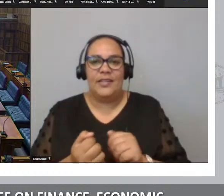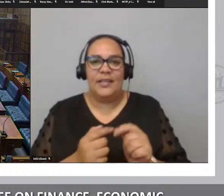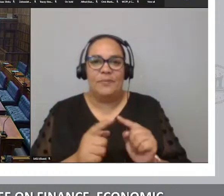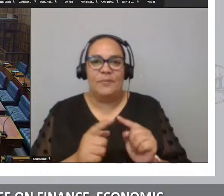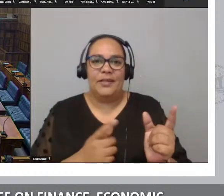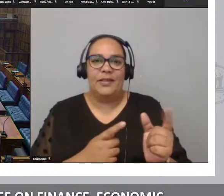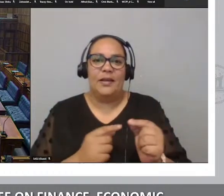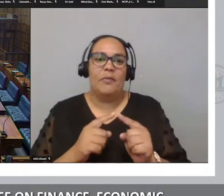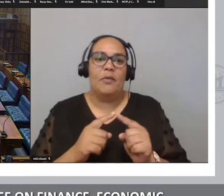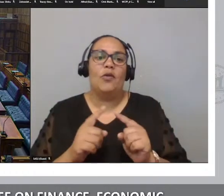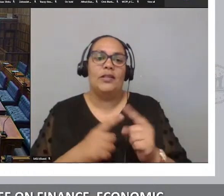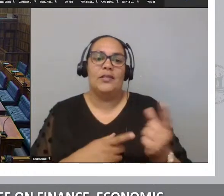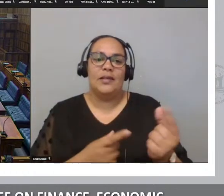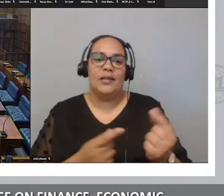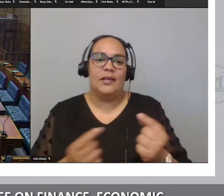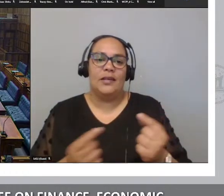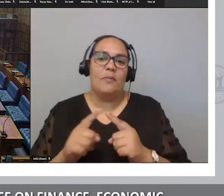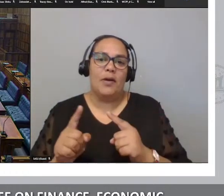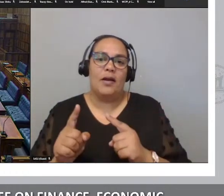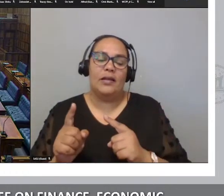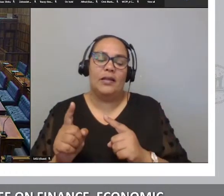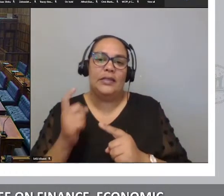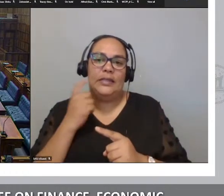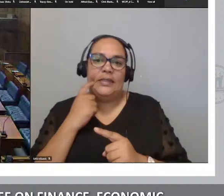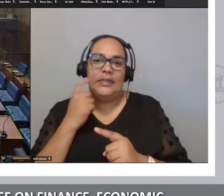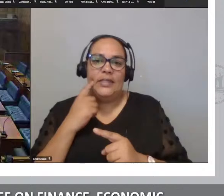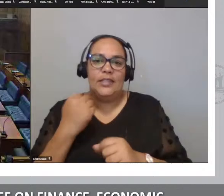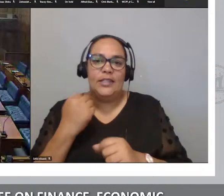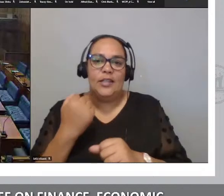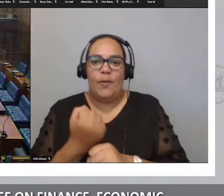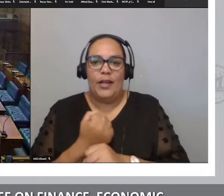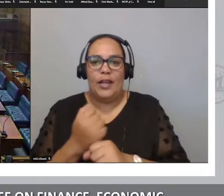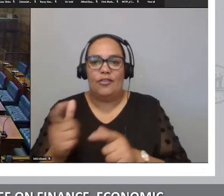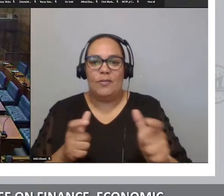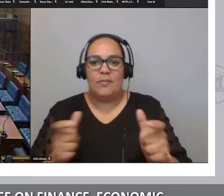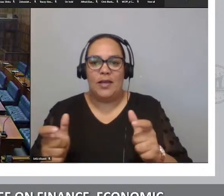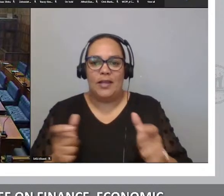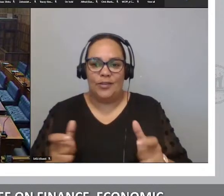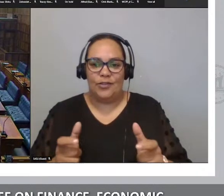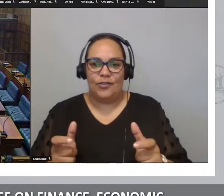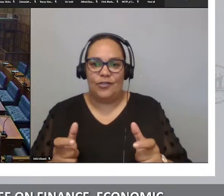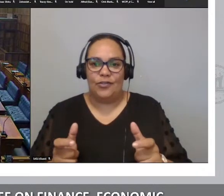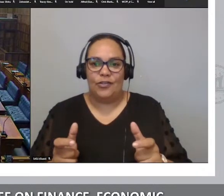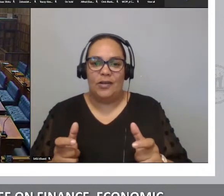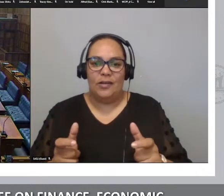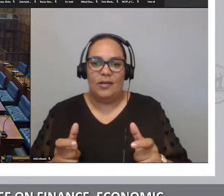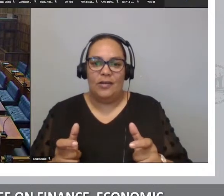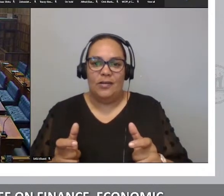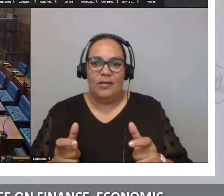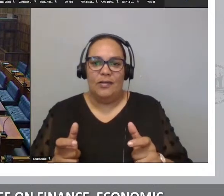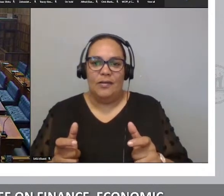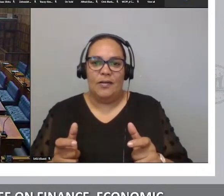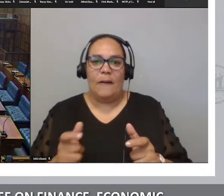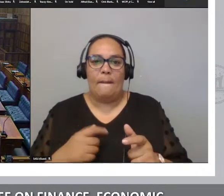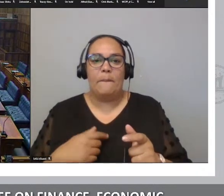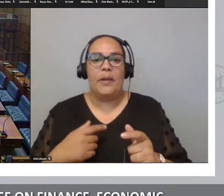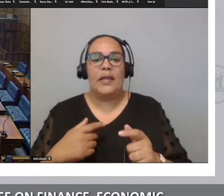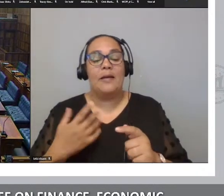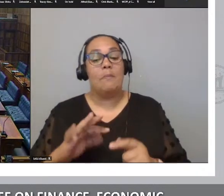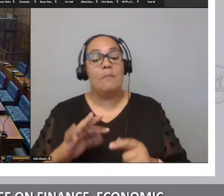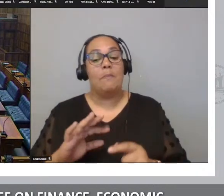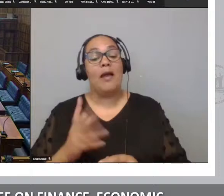uh operation to manage and and um let me just speak for myself I want to say thank you very